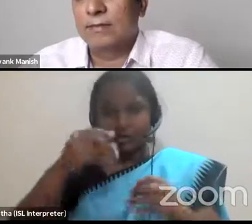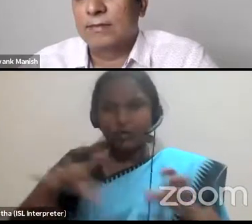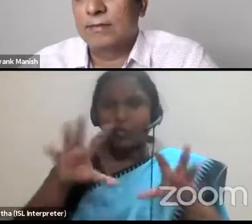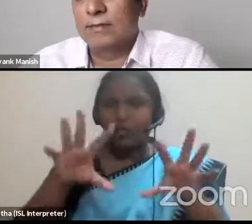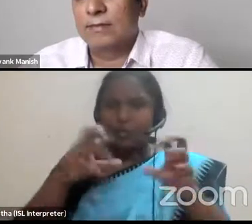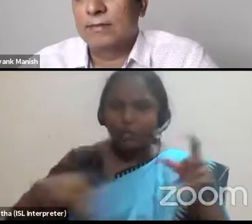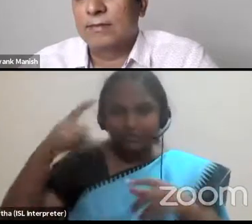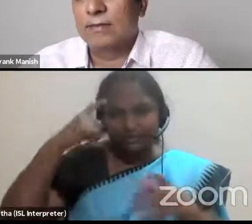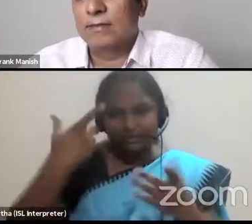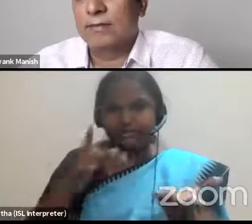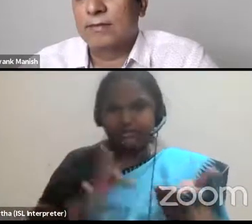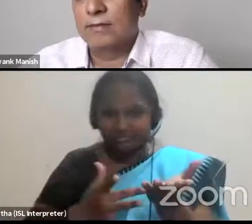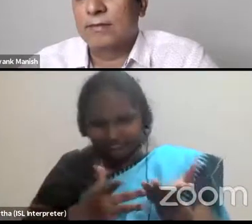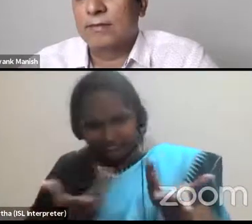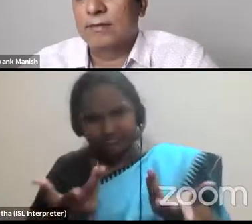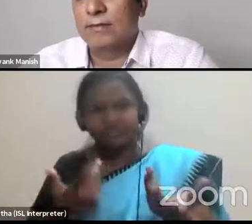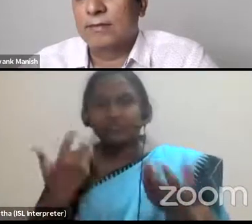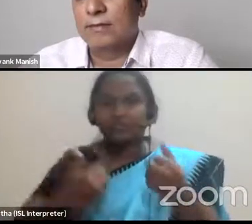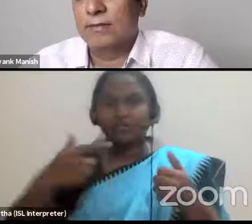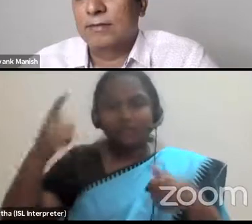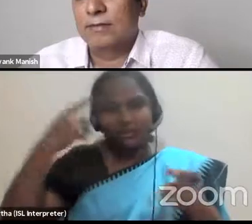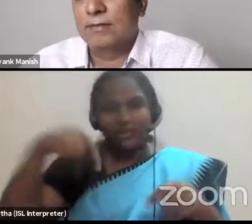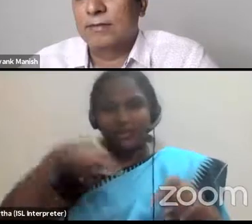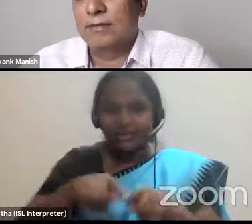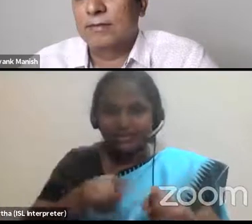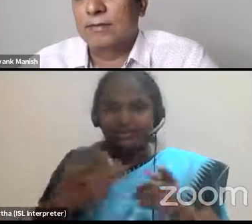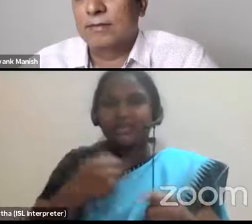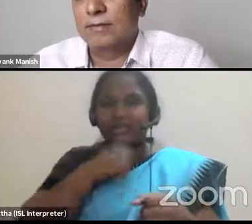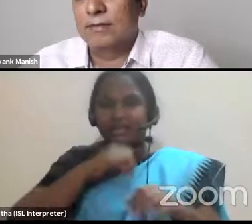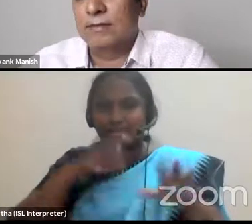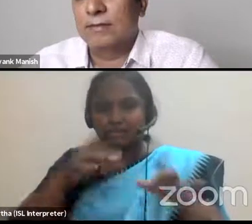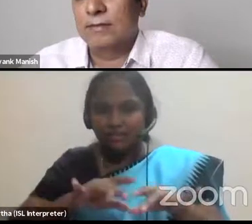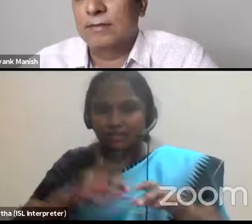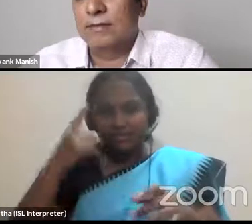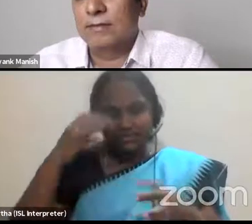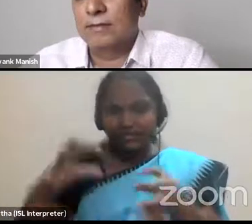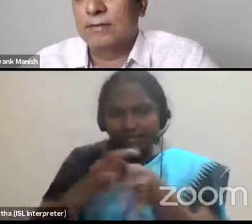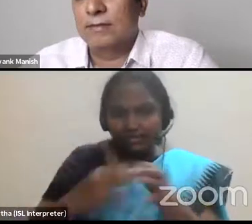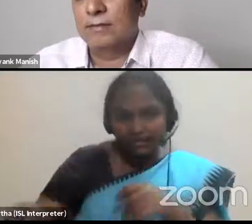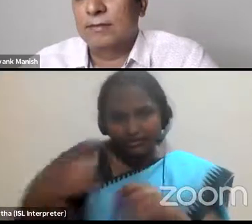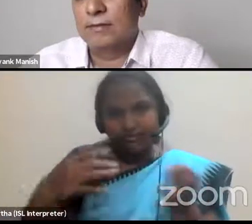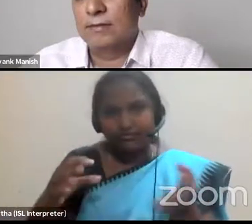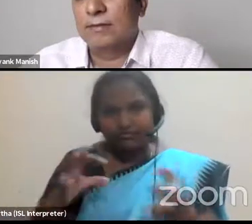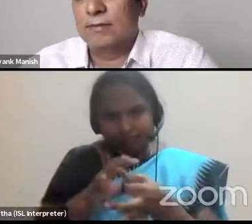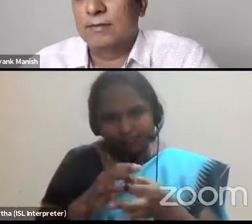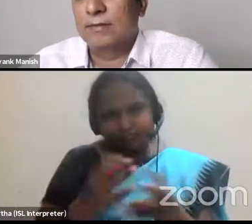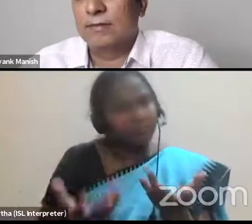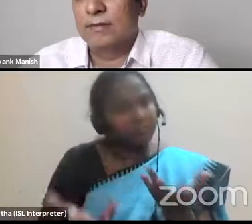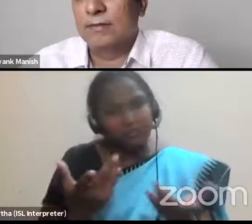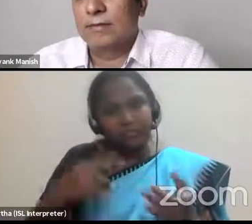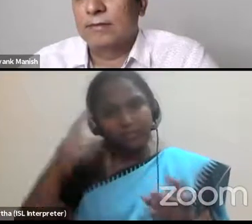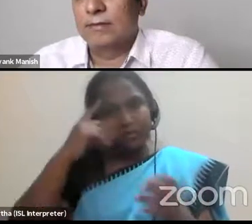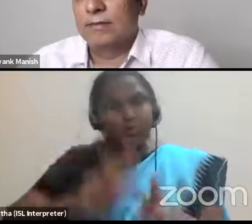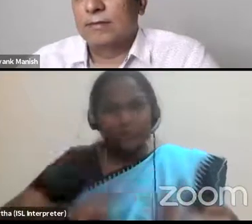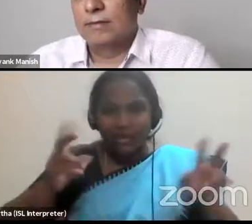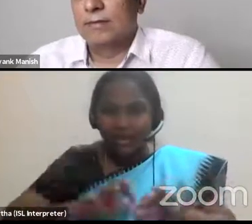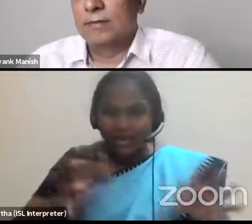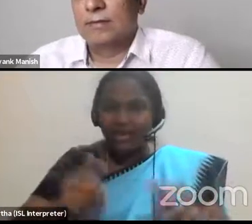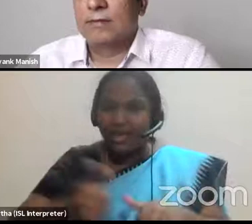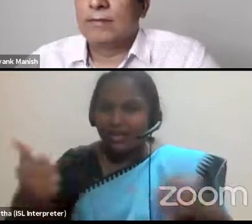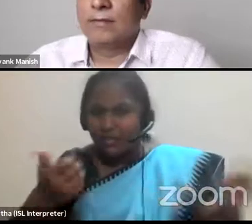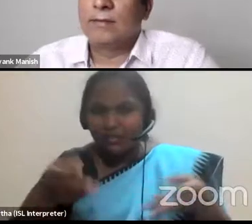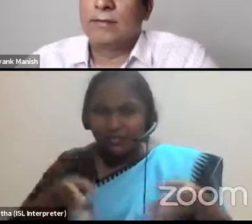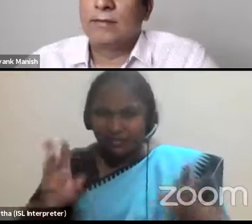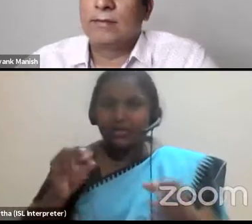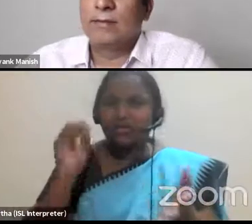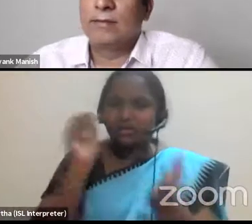technologies, technologies which are coming, for example, edge computing, neuromorphic computing, in various other ways. Actually, we are